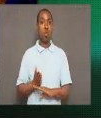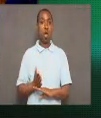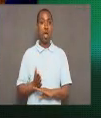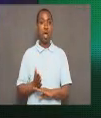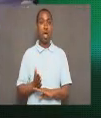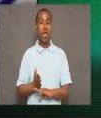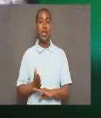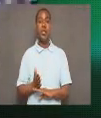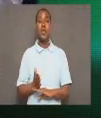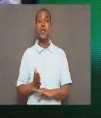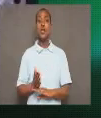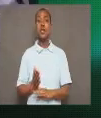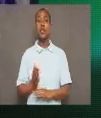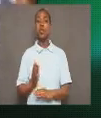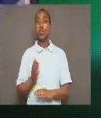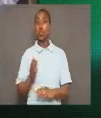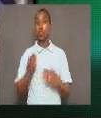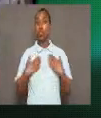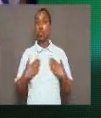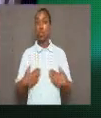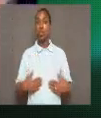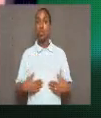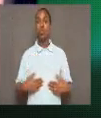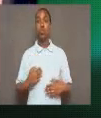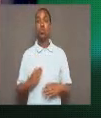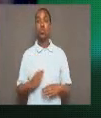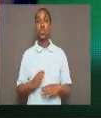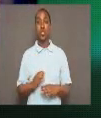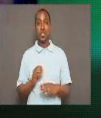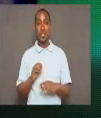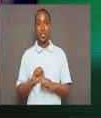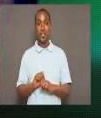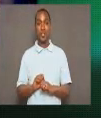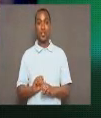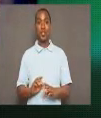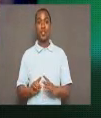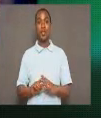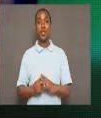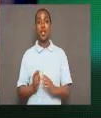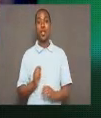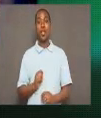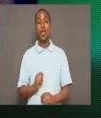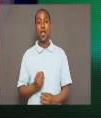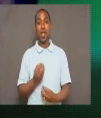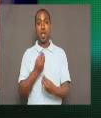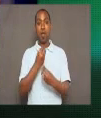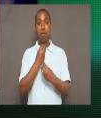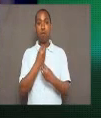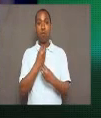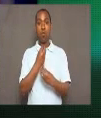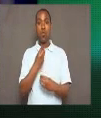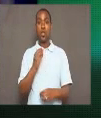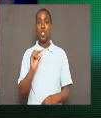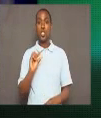quite a journey in the body up until that point. The food that